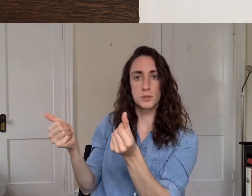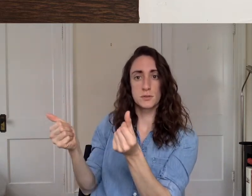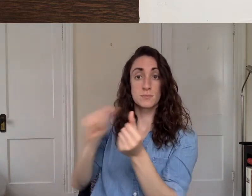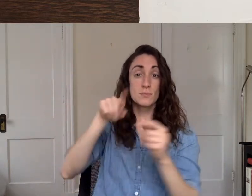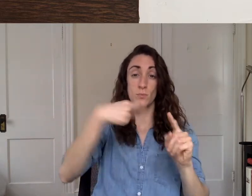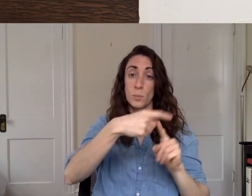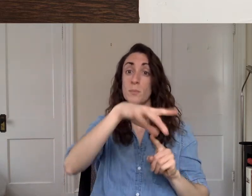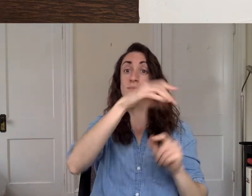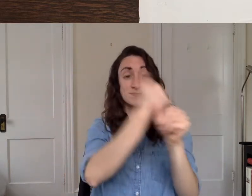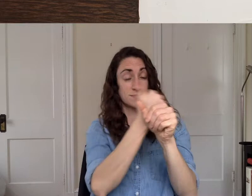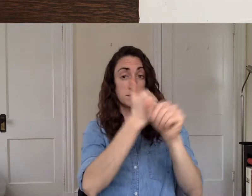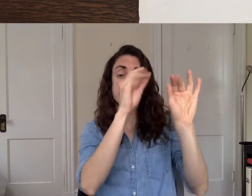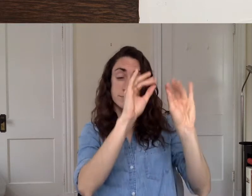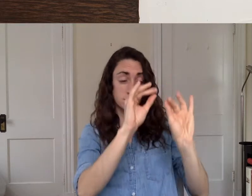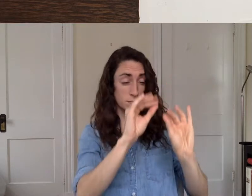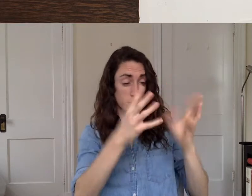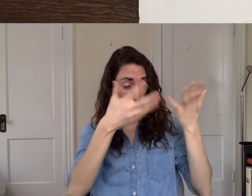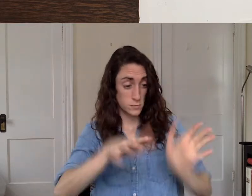that point.